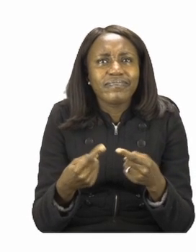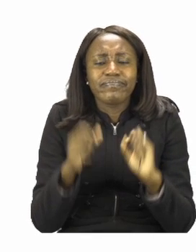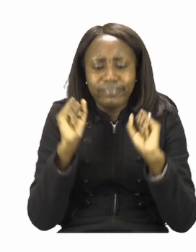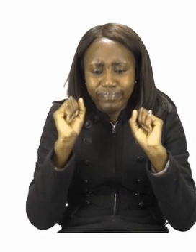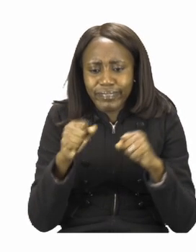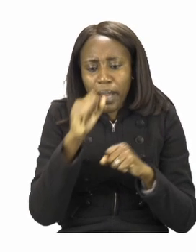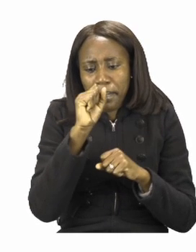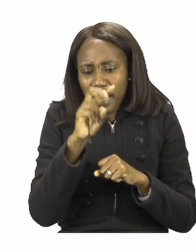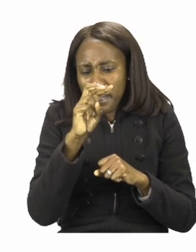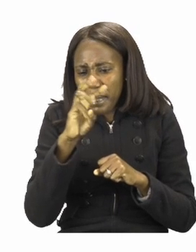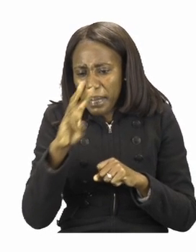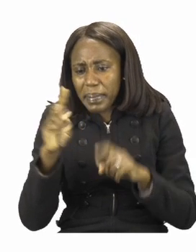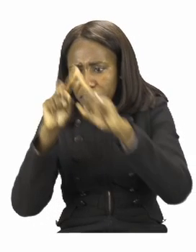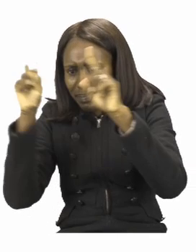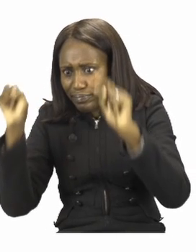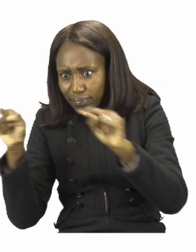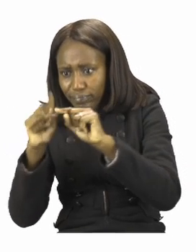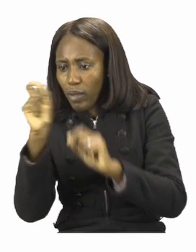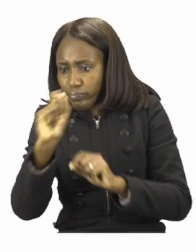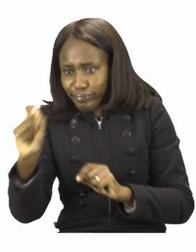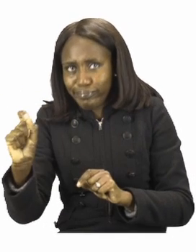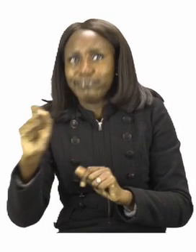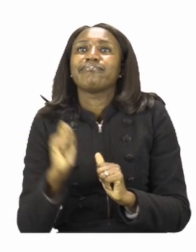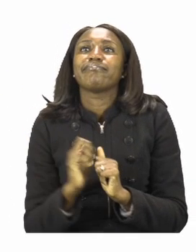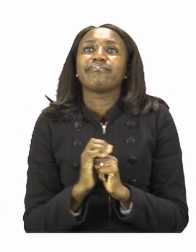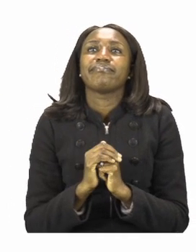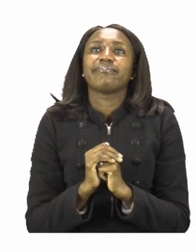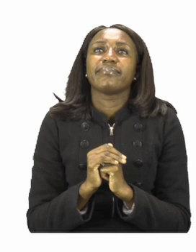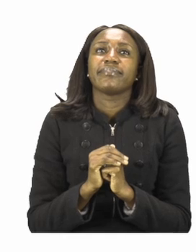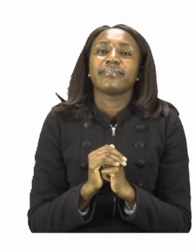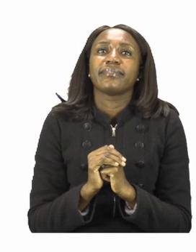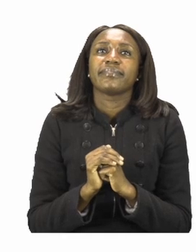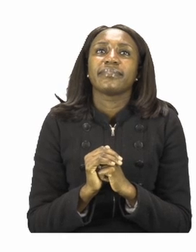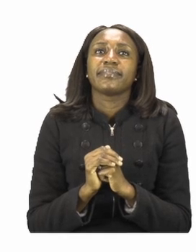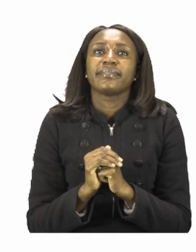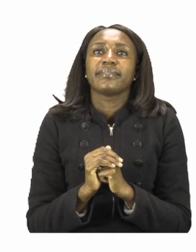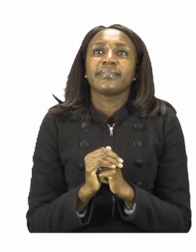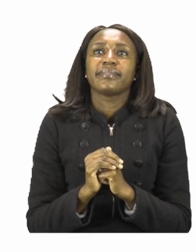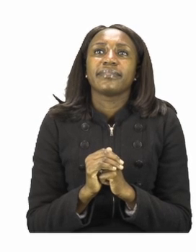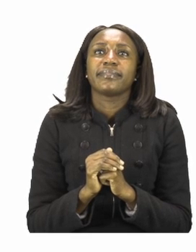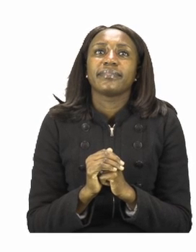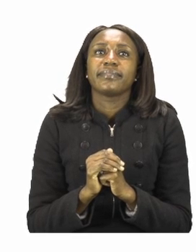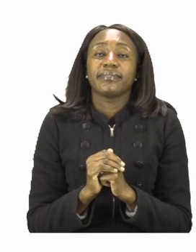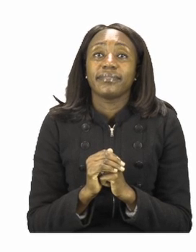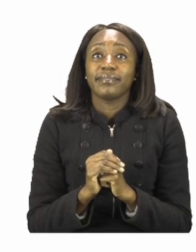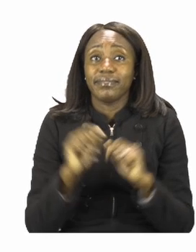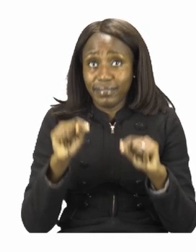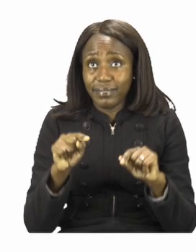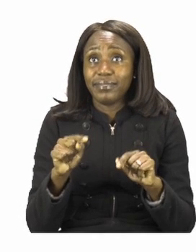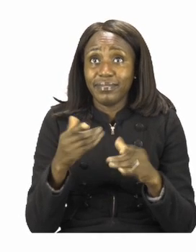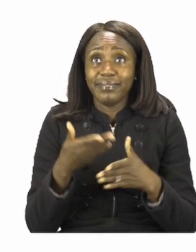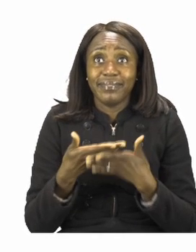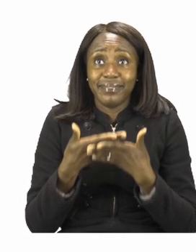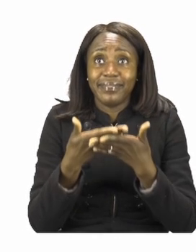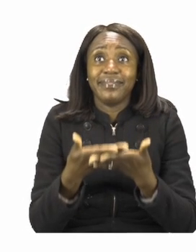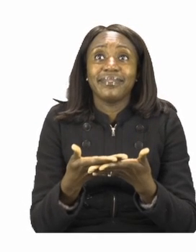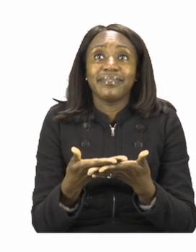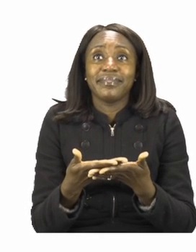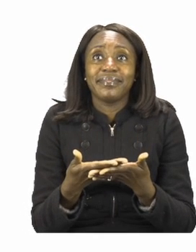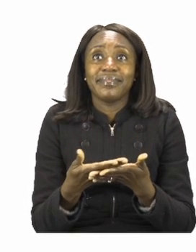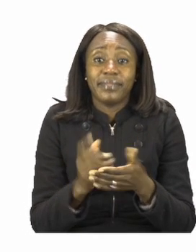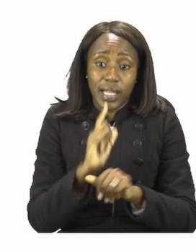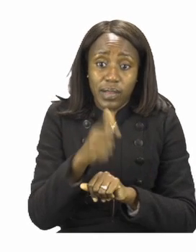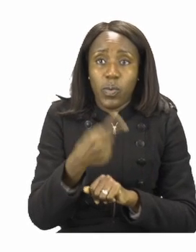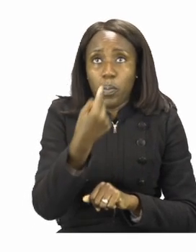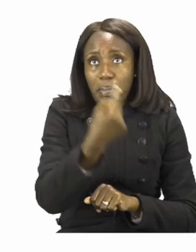fill in the missing answer in the box. We're going to practice this together before you do it on